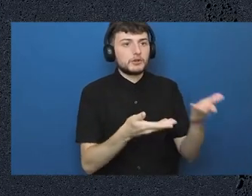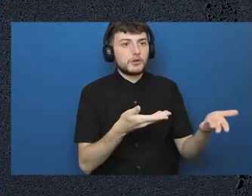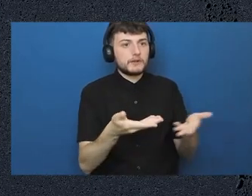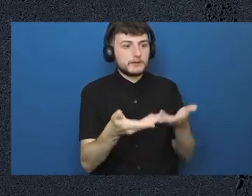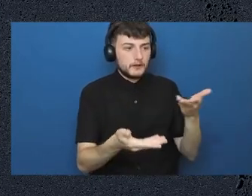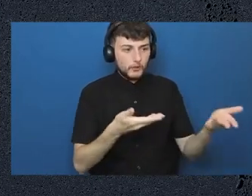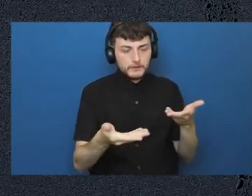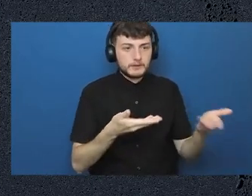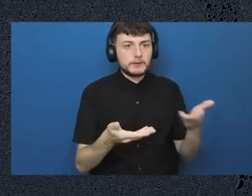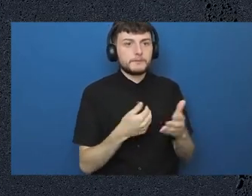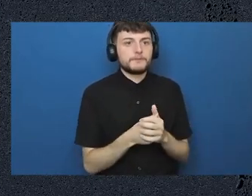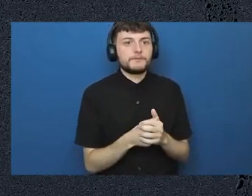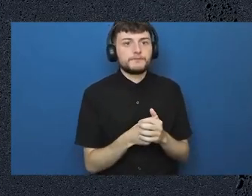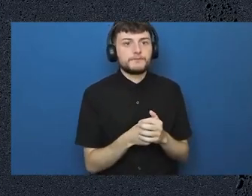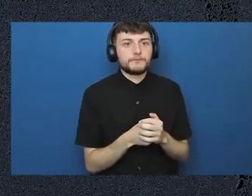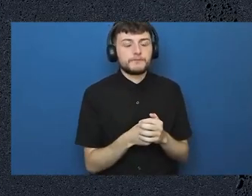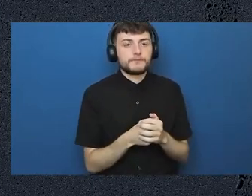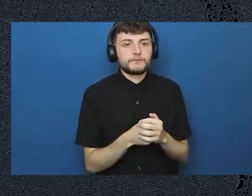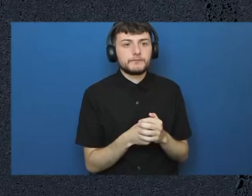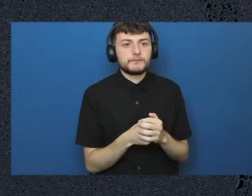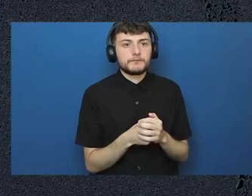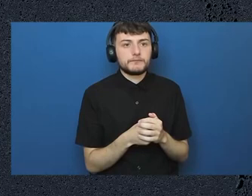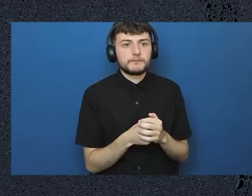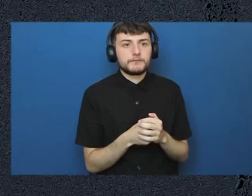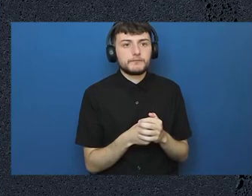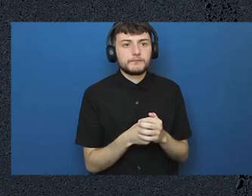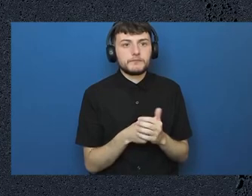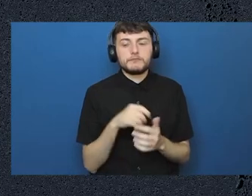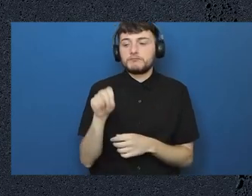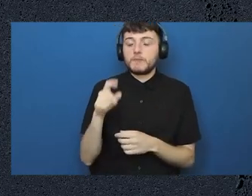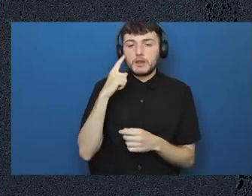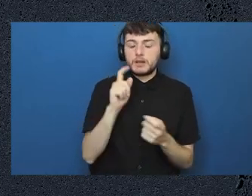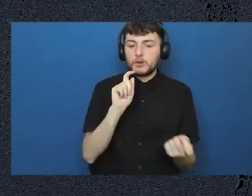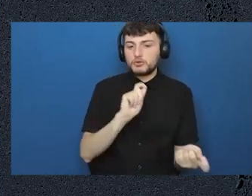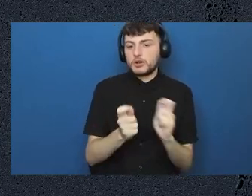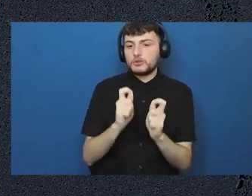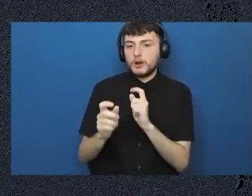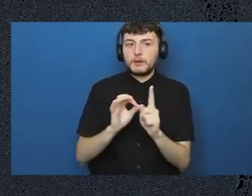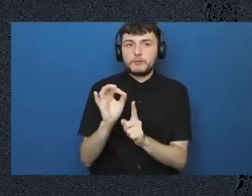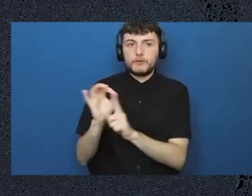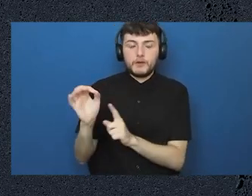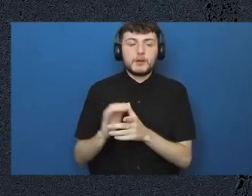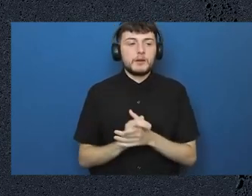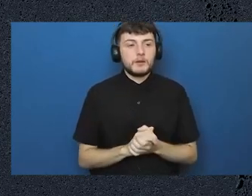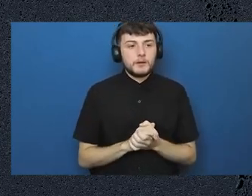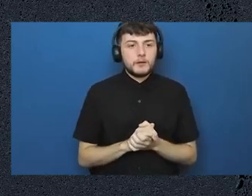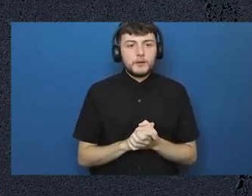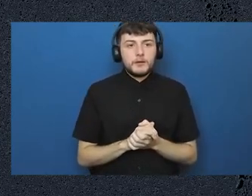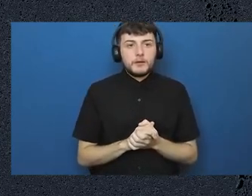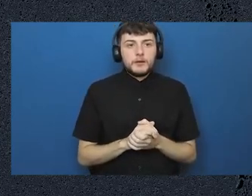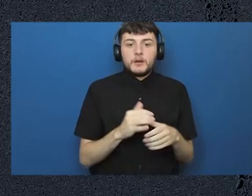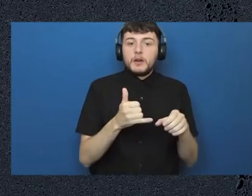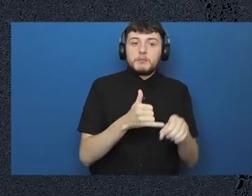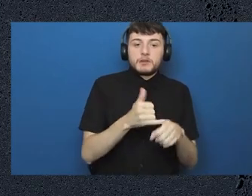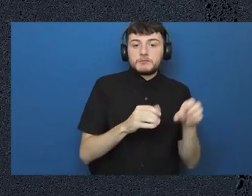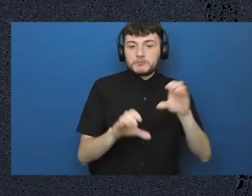absolutely changing. But I think the challenge, because that scissor graph goes down for women having babies, and then in medicine it goes down again at the